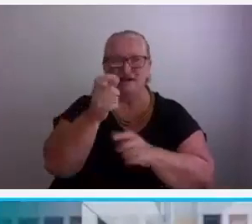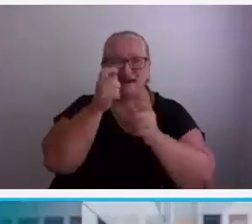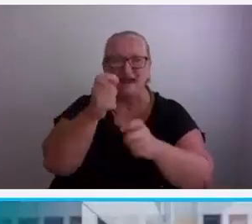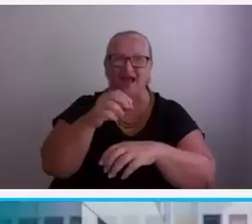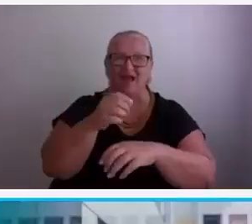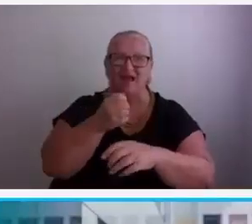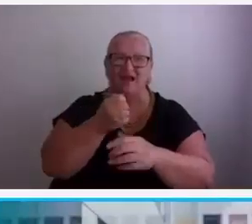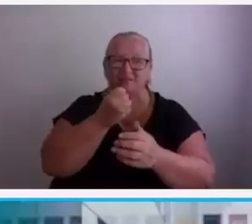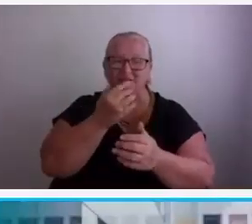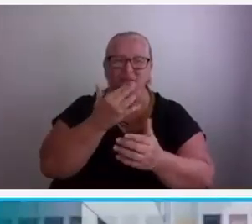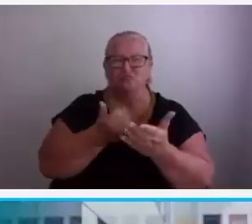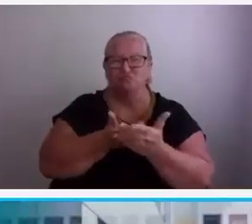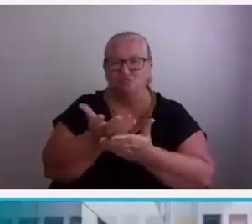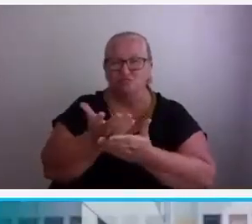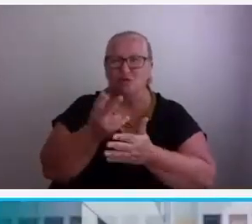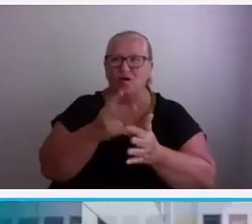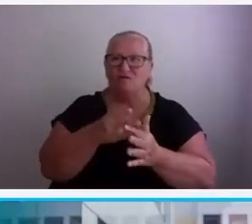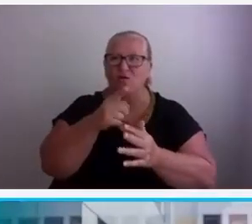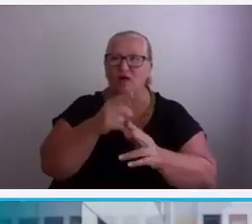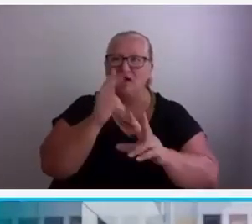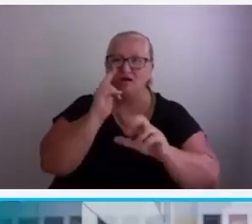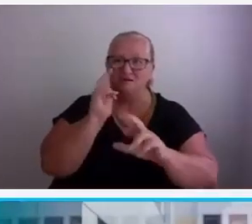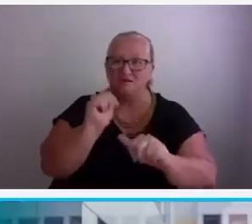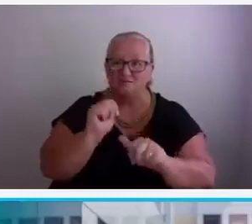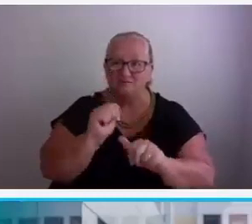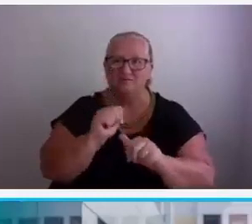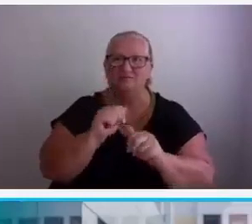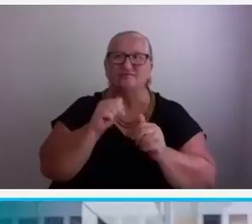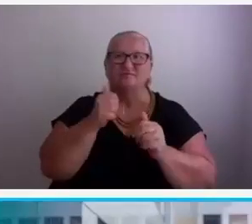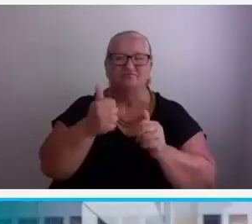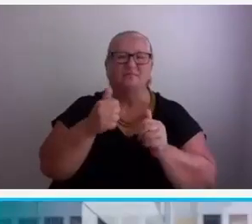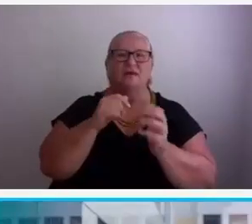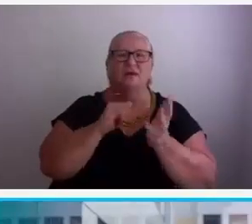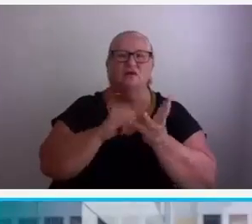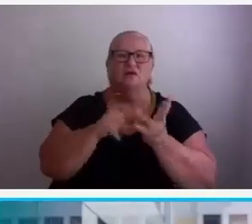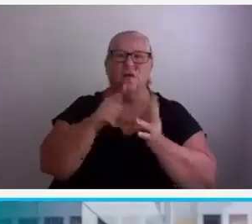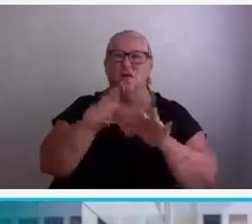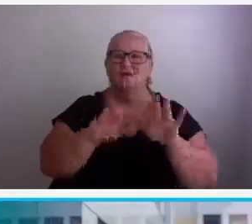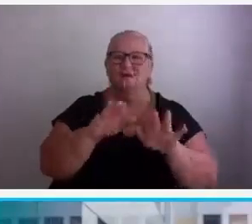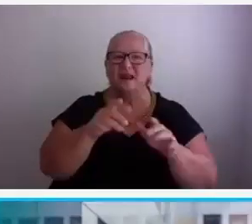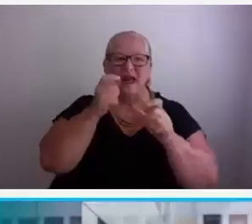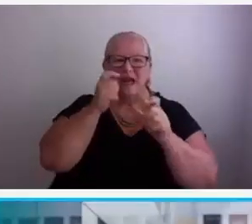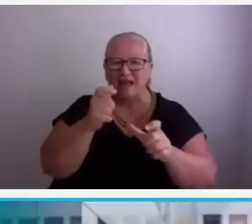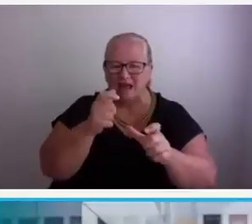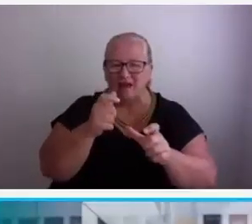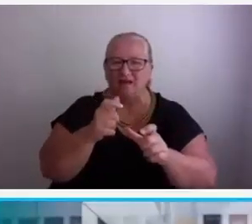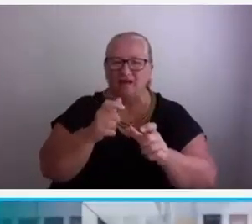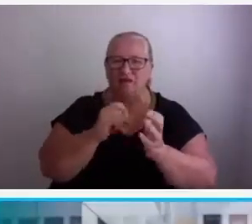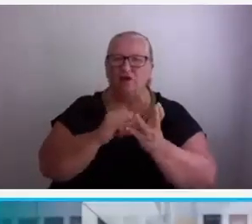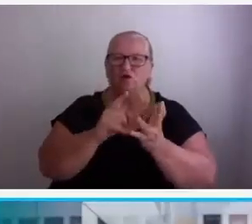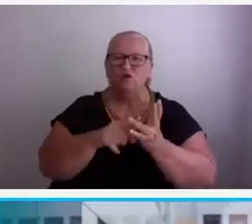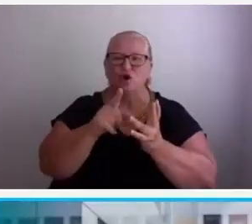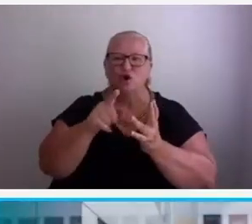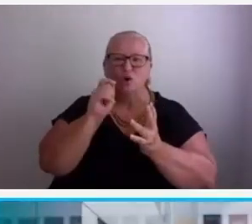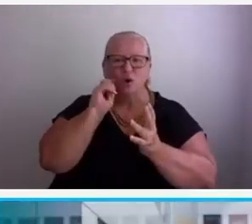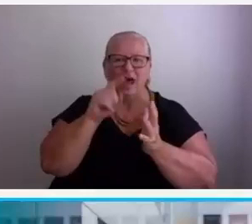hours for those delivering home care broken down by similar care categories, and it will be collected at